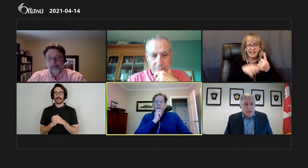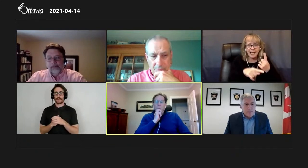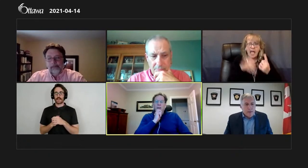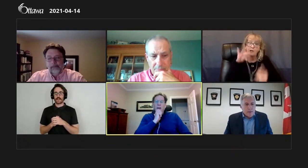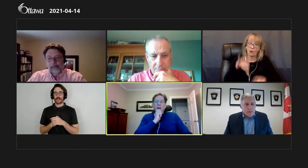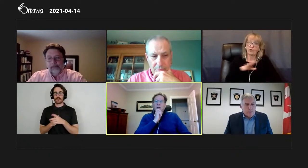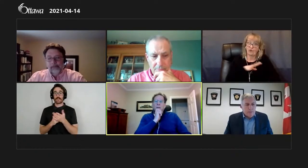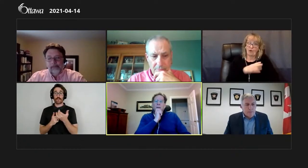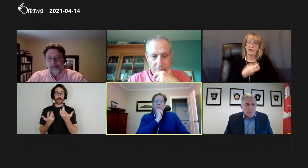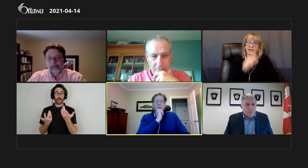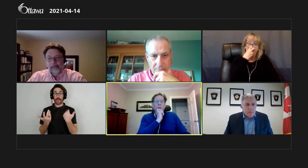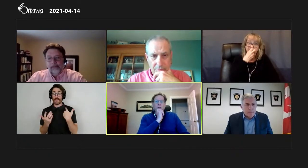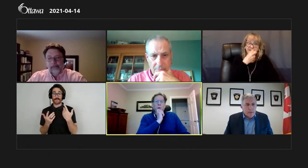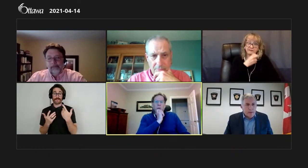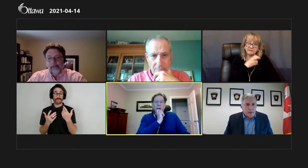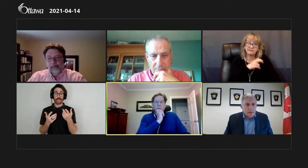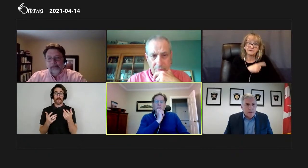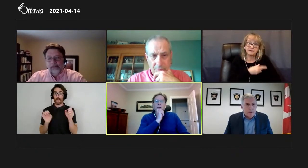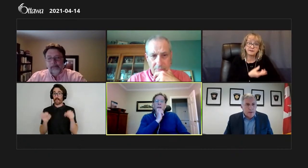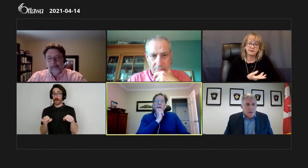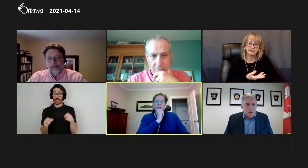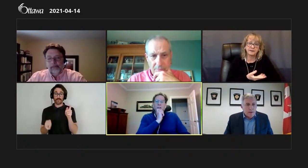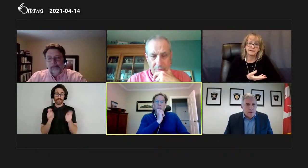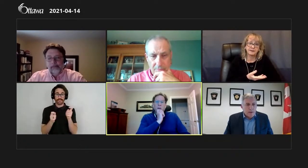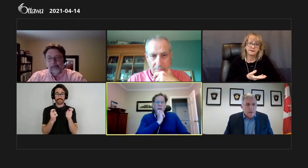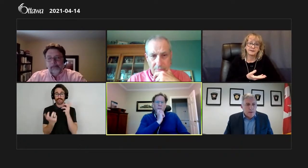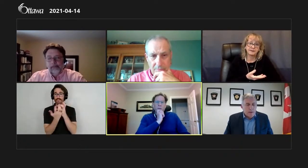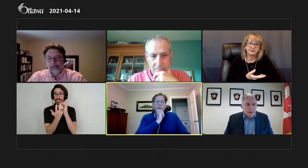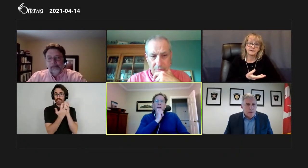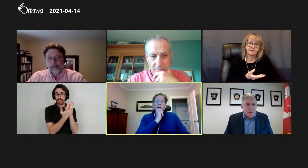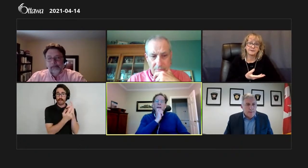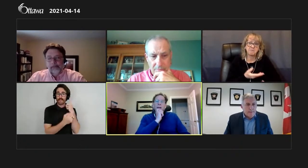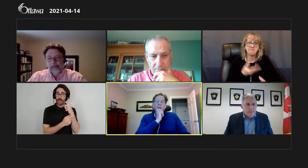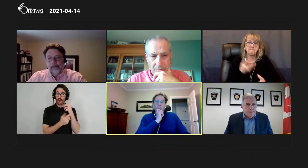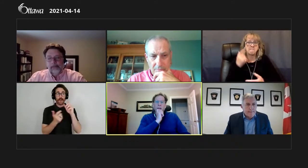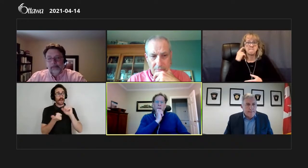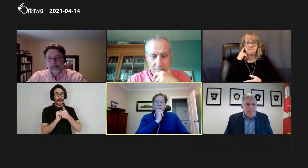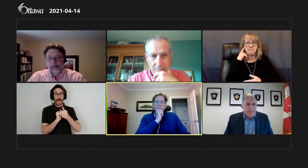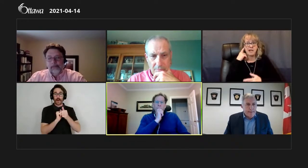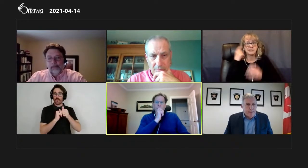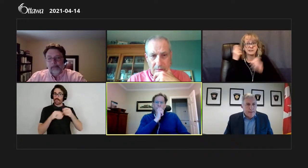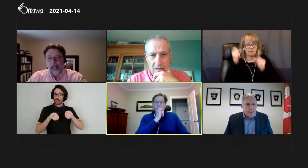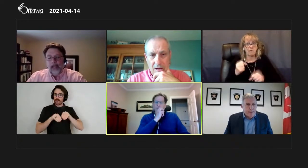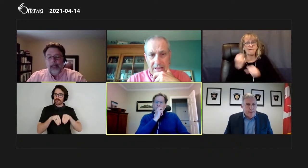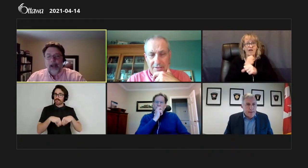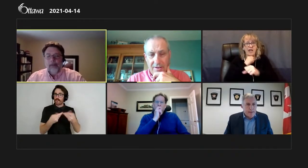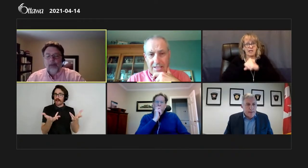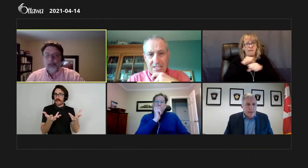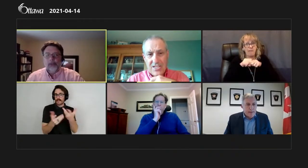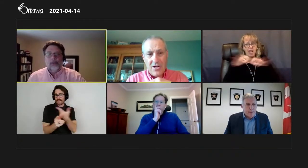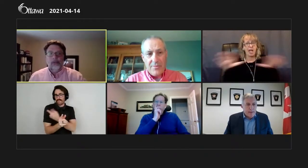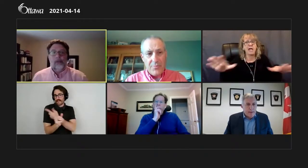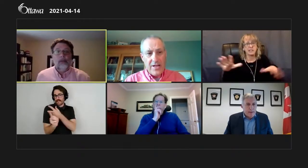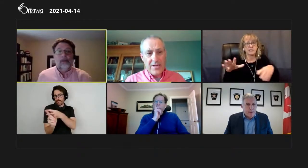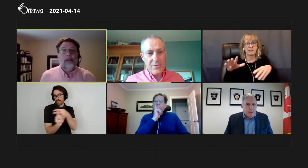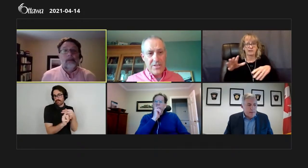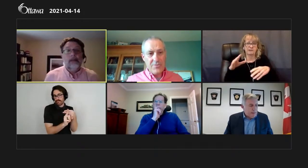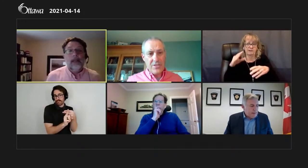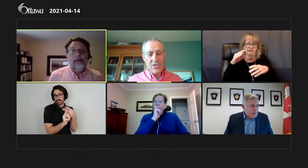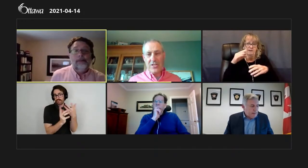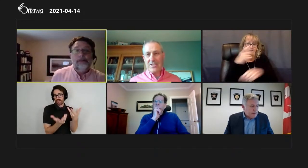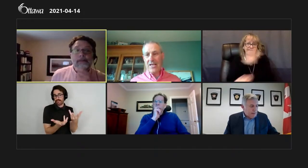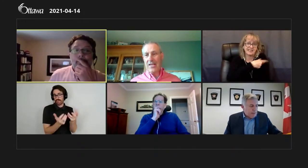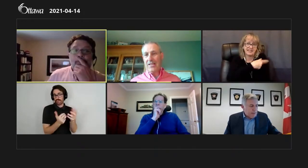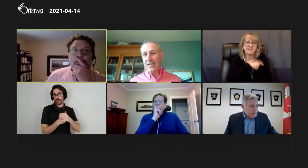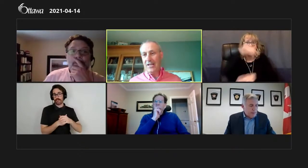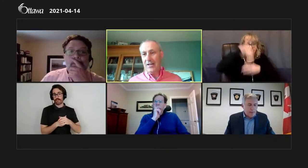adaptability within our ability to roll it out in a similar way for educators? Yeah, if I can start, Brent, I was just